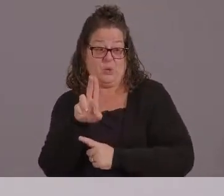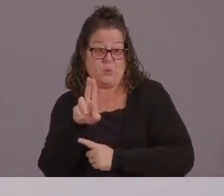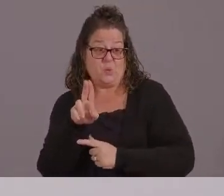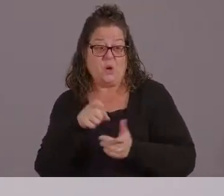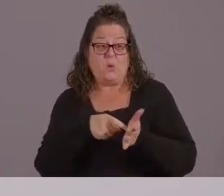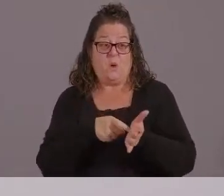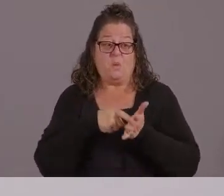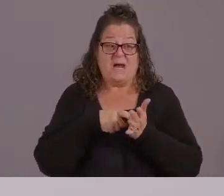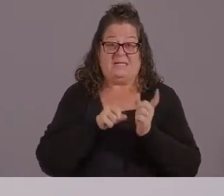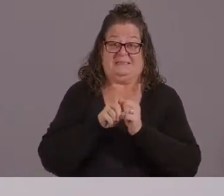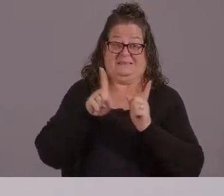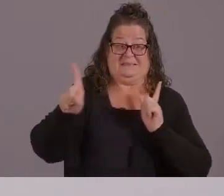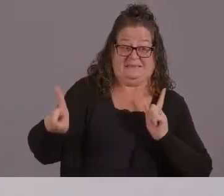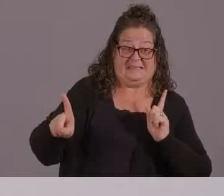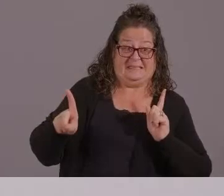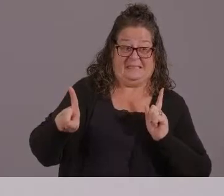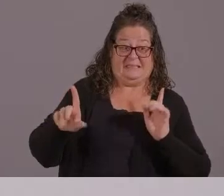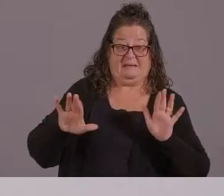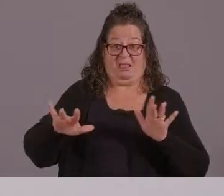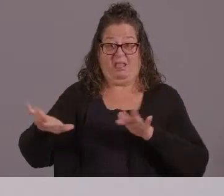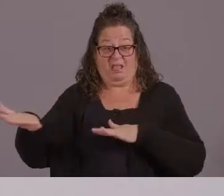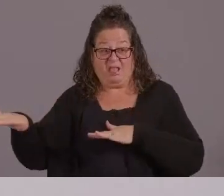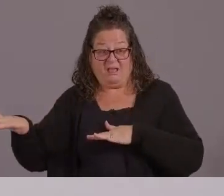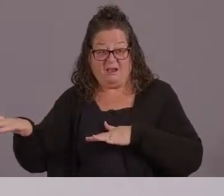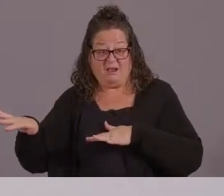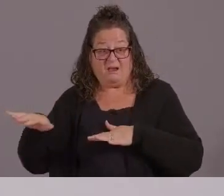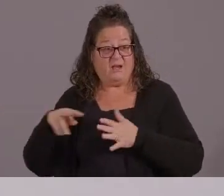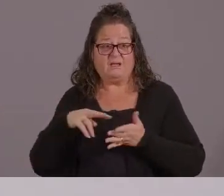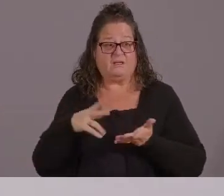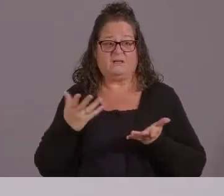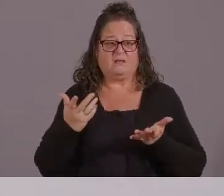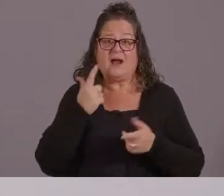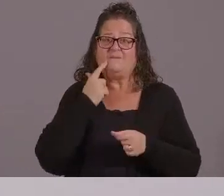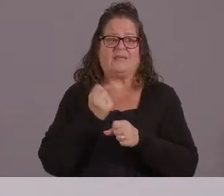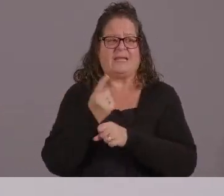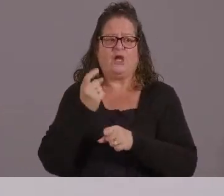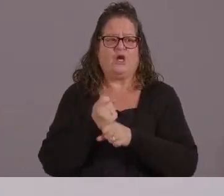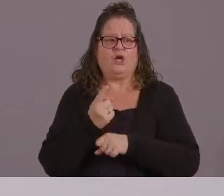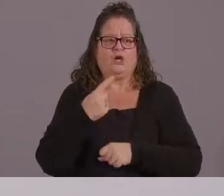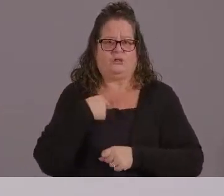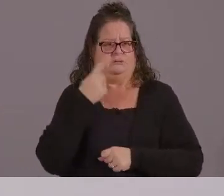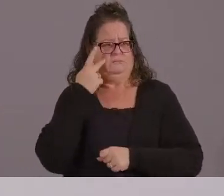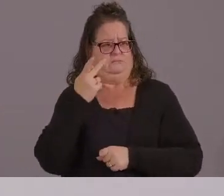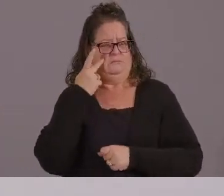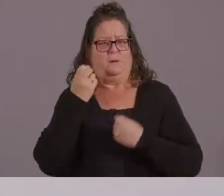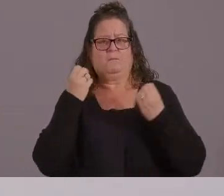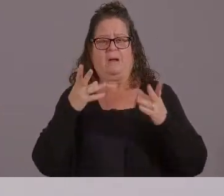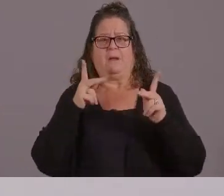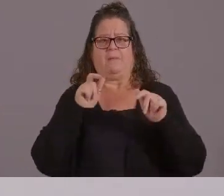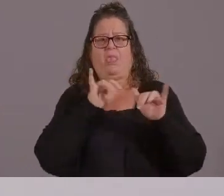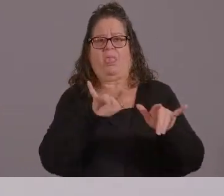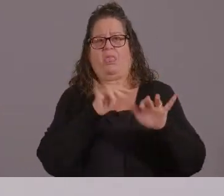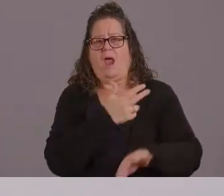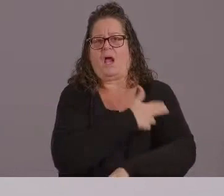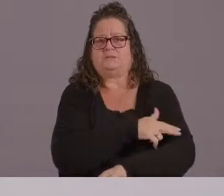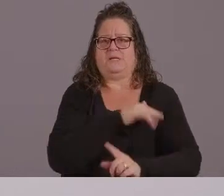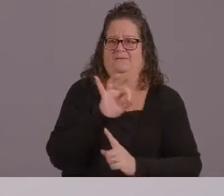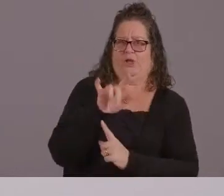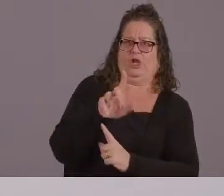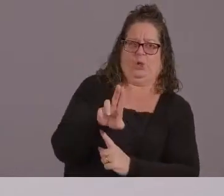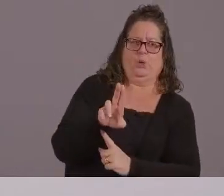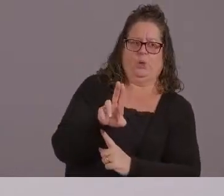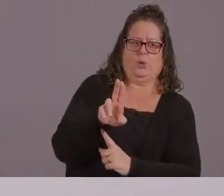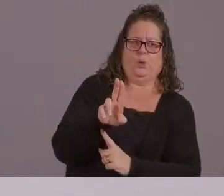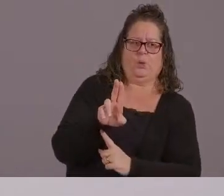winter we do see hospital surges with influenza. And so if we can reduce and vaccinate those vulnerable